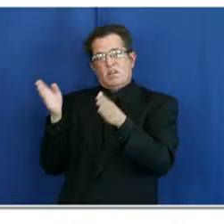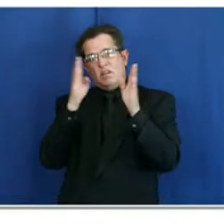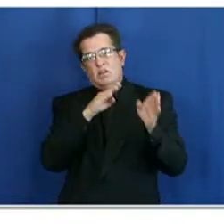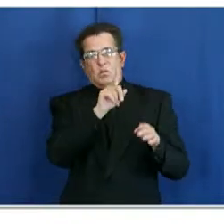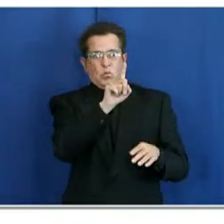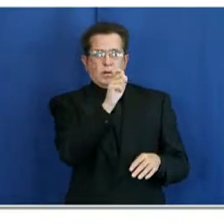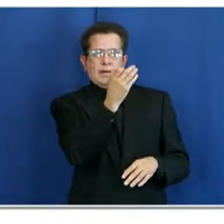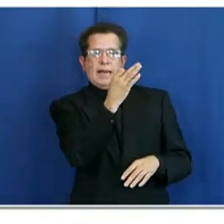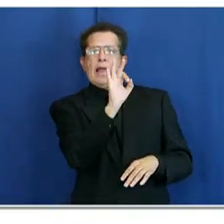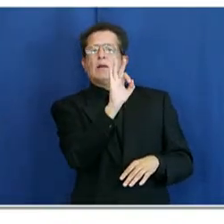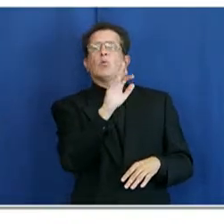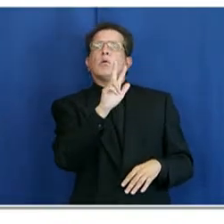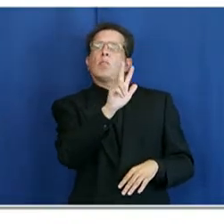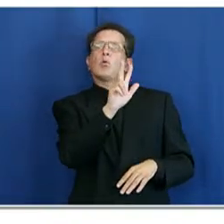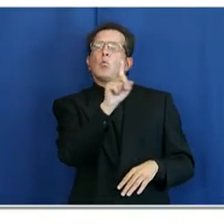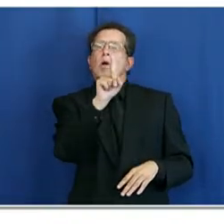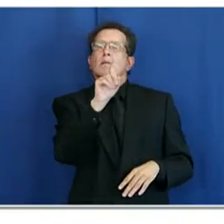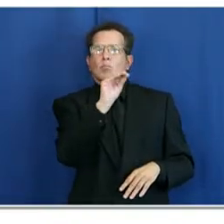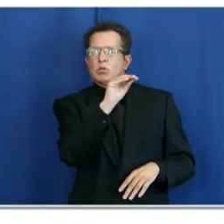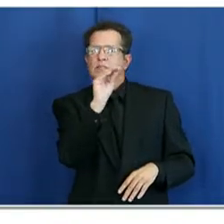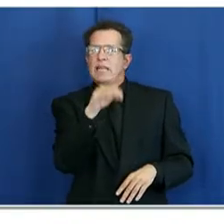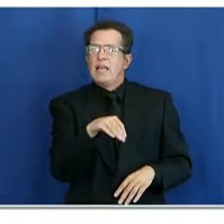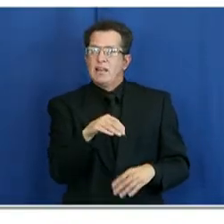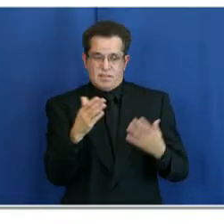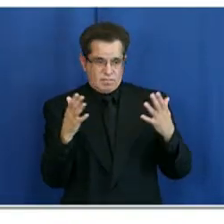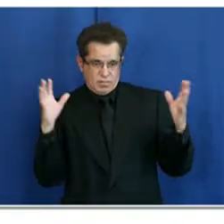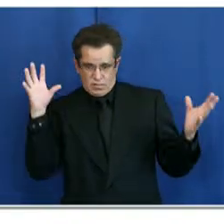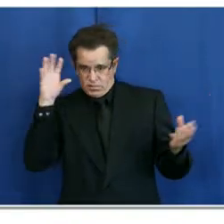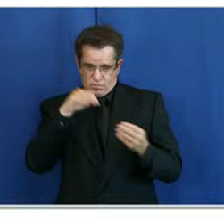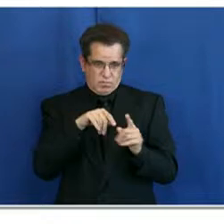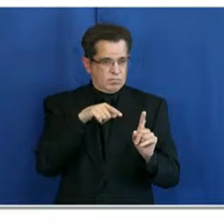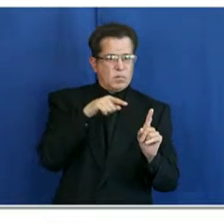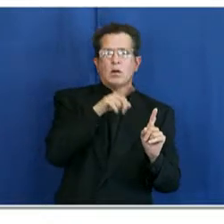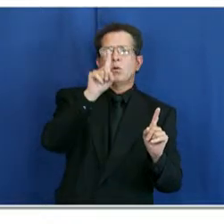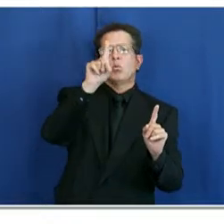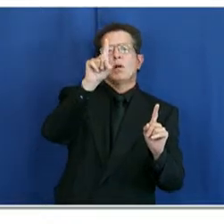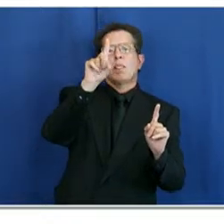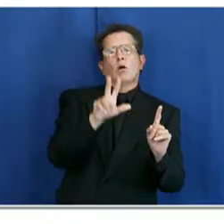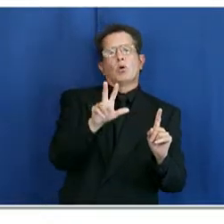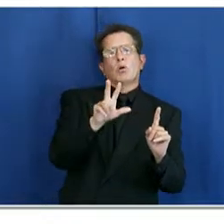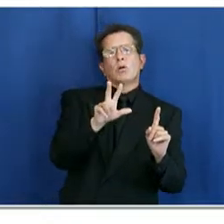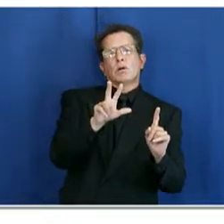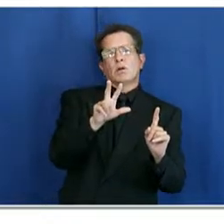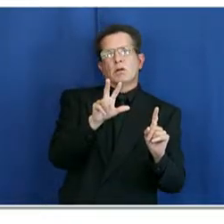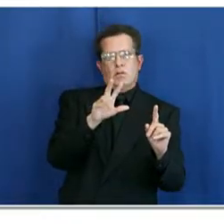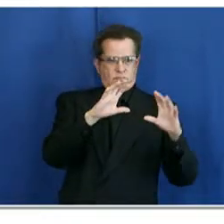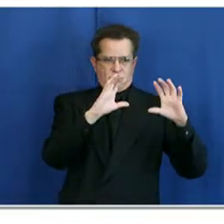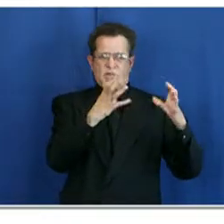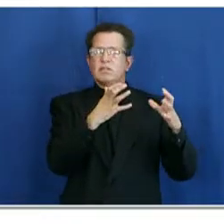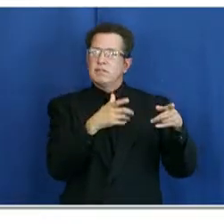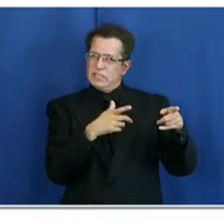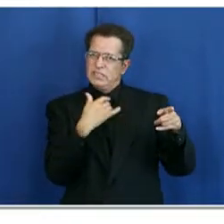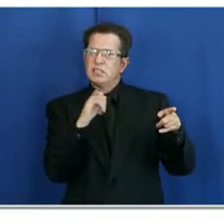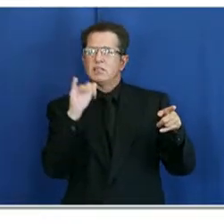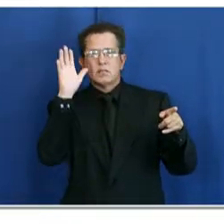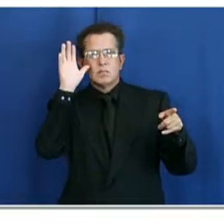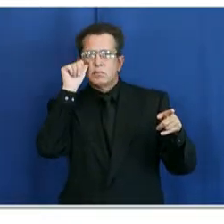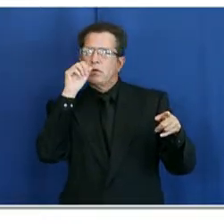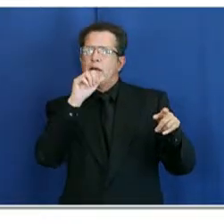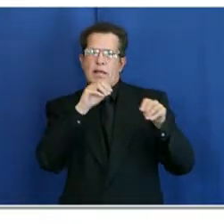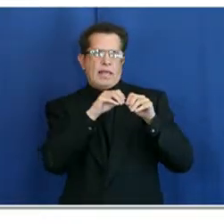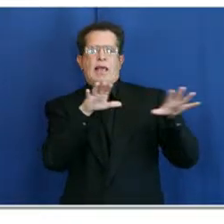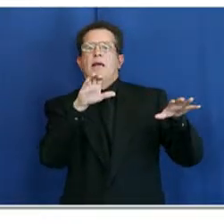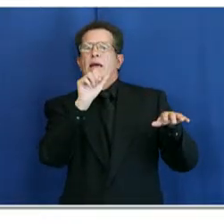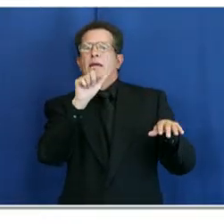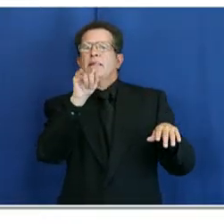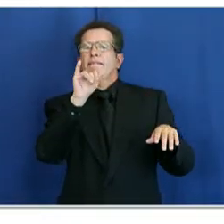or 31%, which is approximately a third of all of the outbreaks confirmed, that are active. And